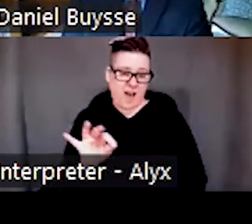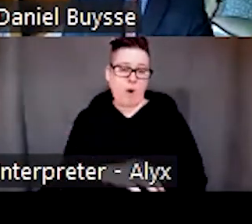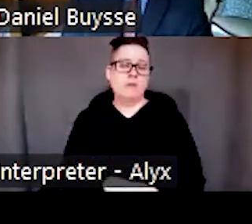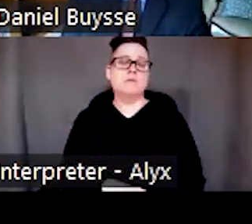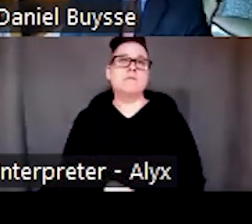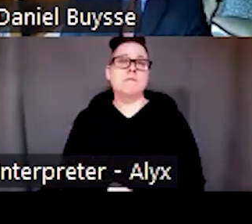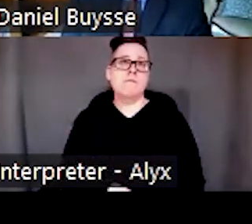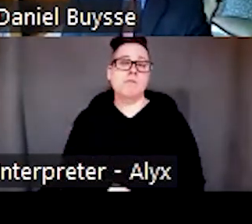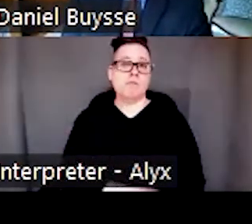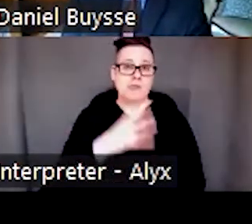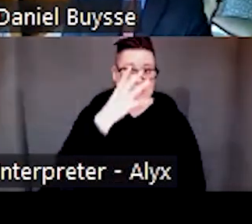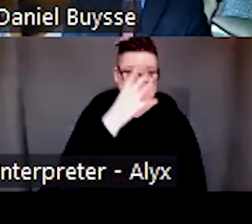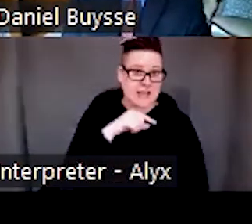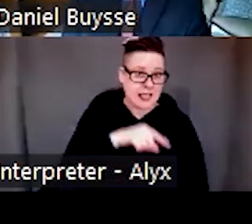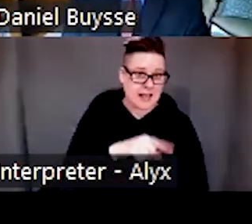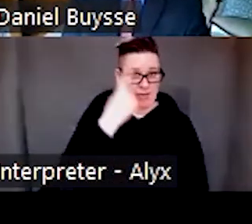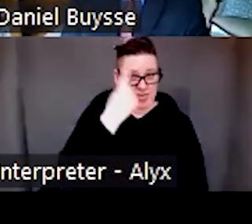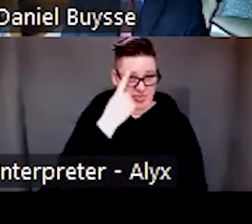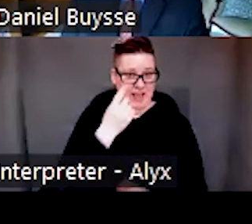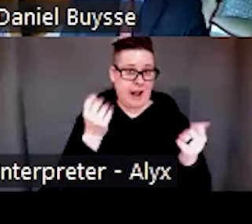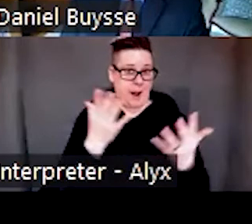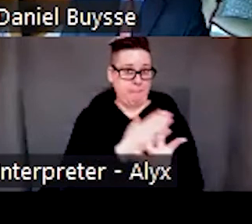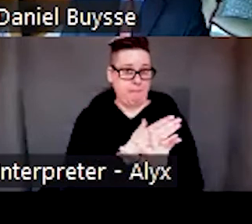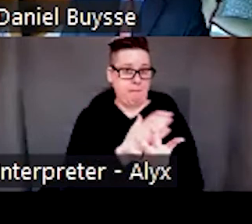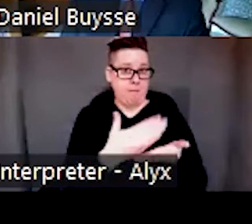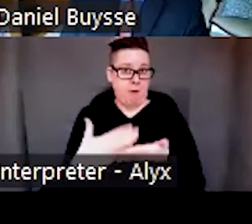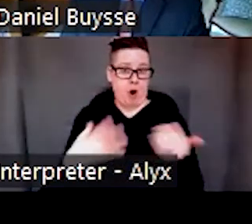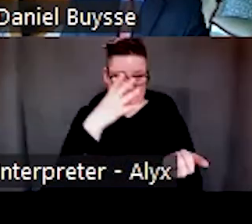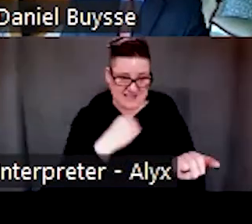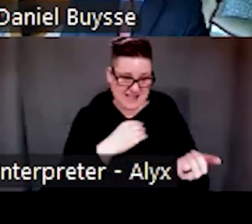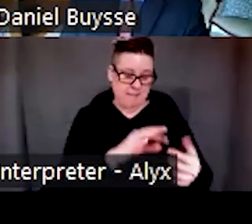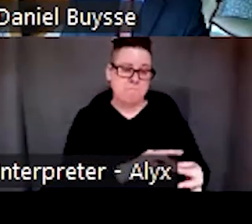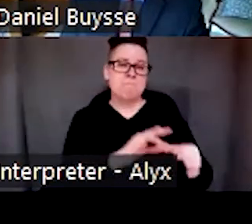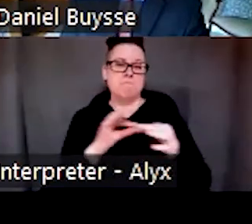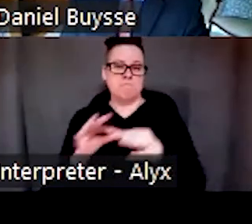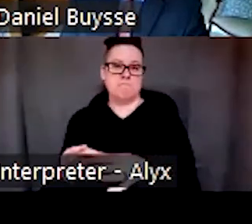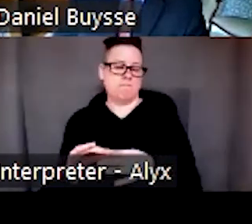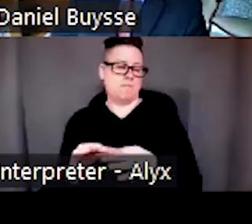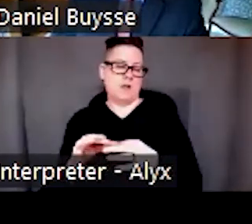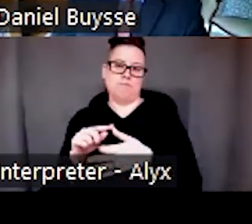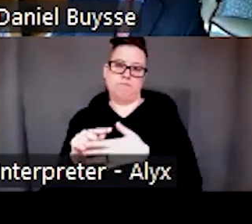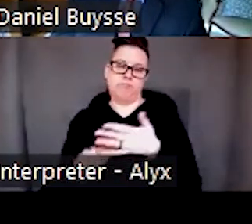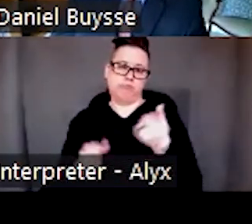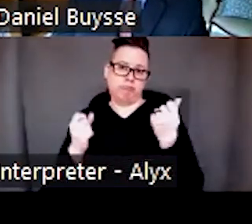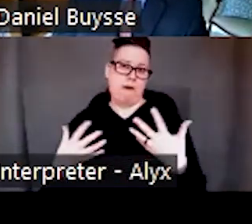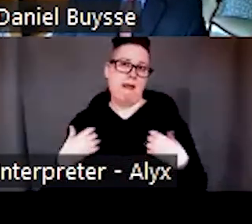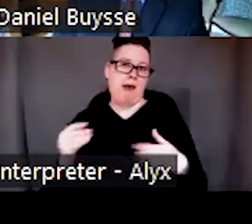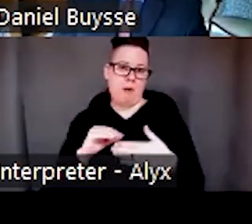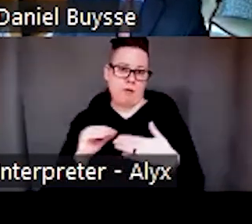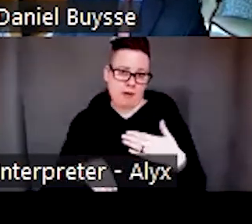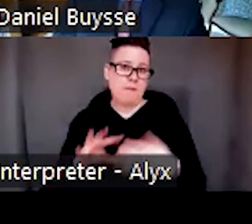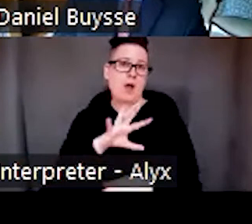considering sleep from a multidimensional perspective relates to a variety of health outcomes,